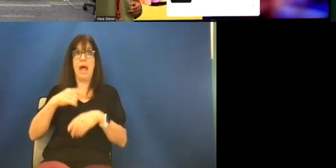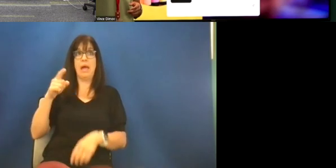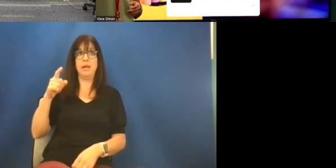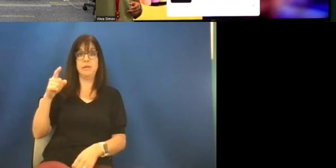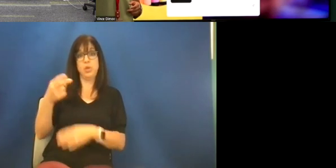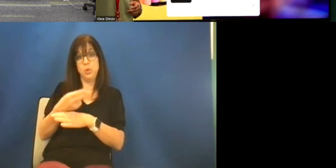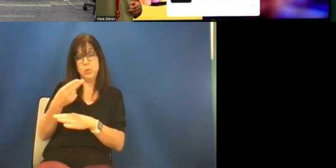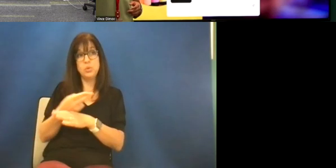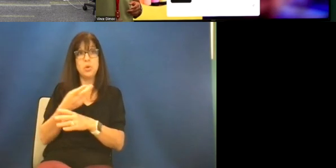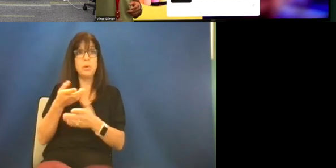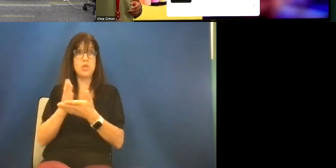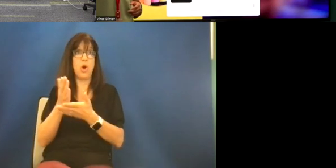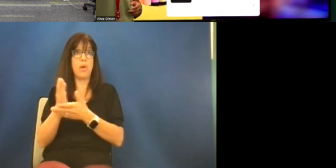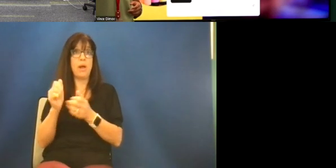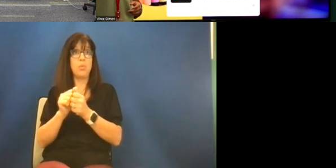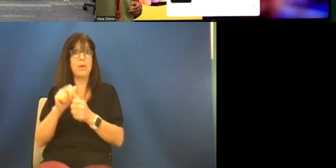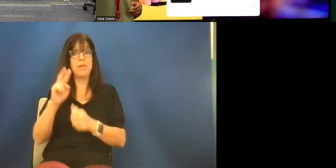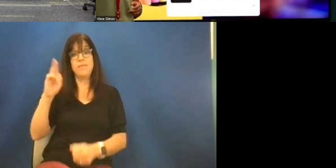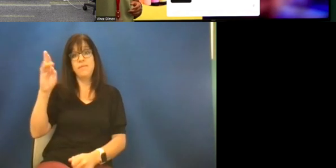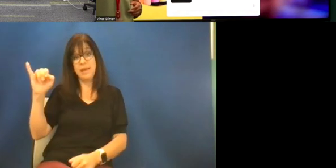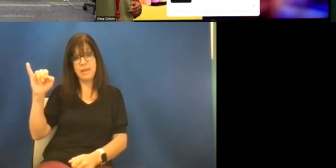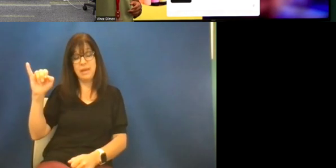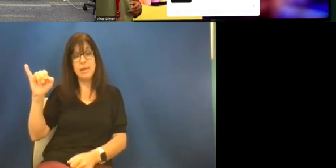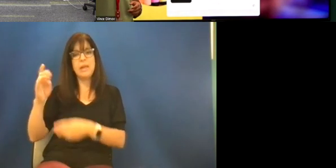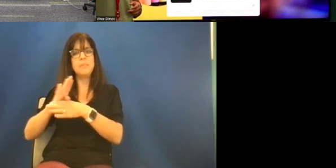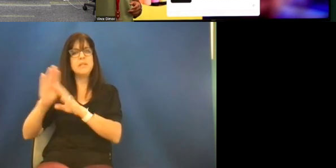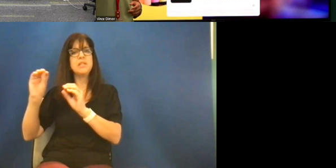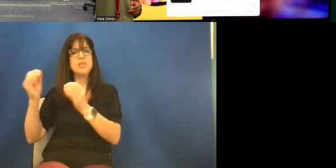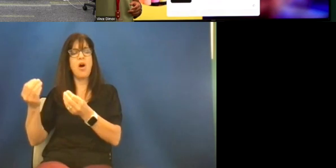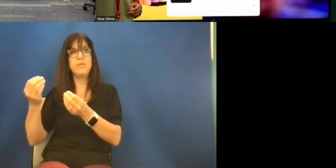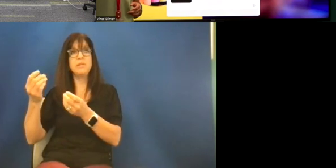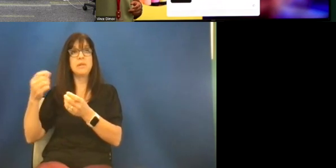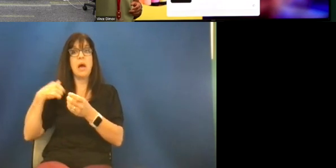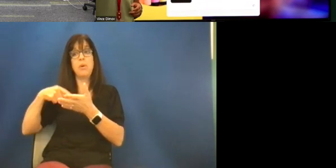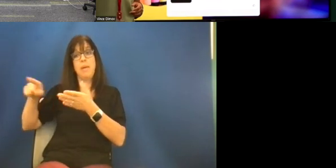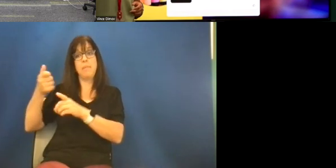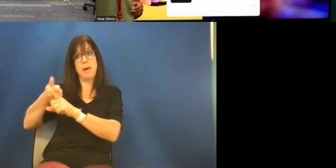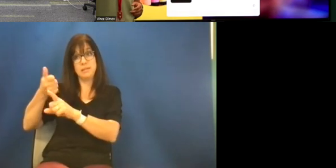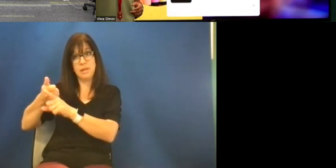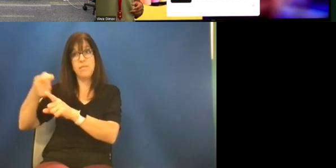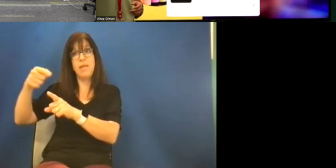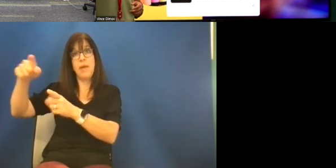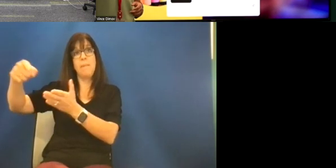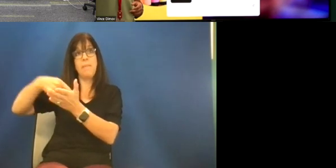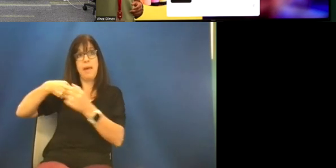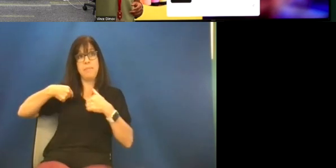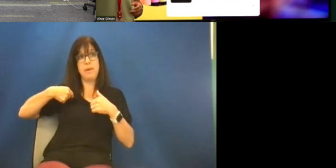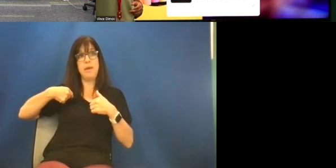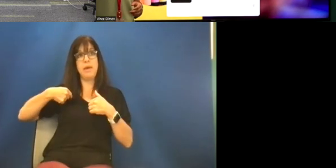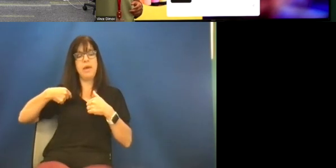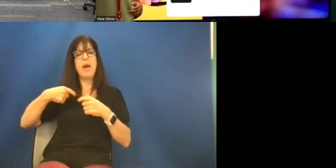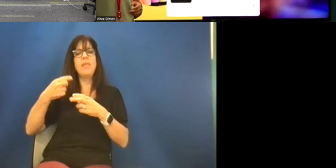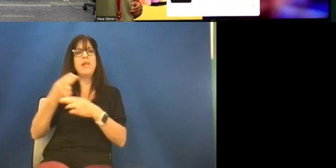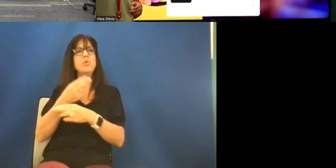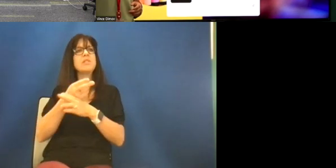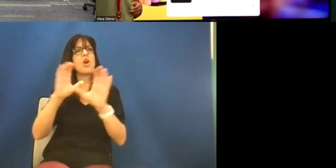and it's okay with Vicki Summers. I would just pay for it myself, and then they pay me. And then they get reimbursed through Class Wallet. Oh,